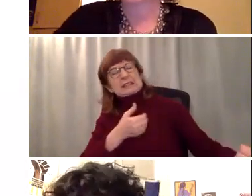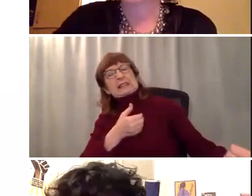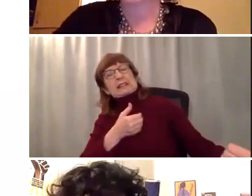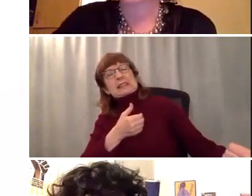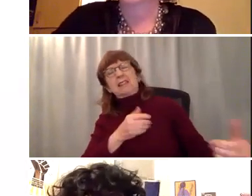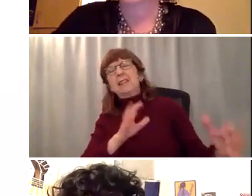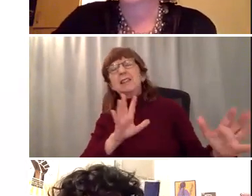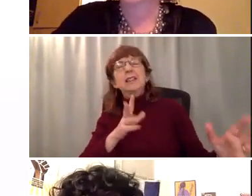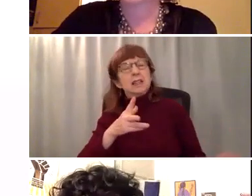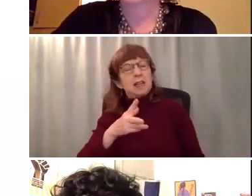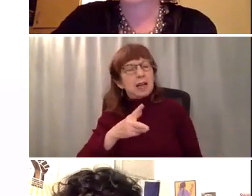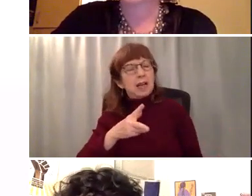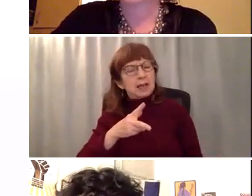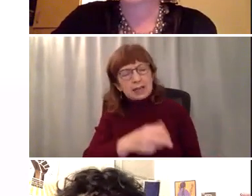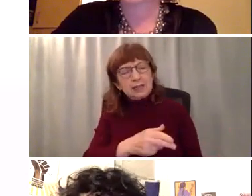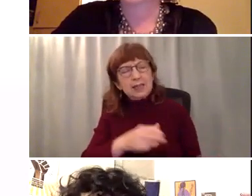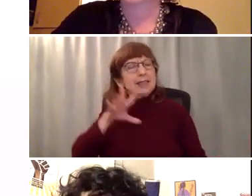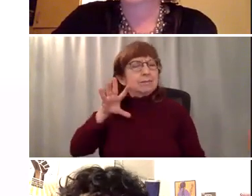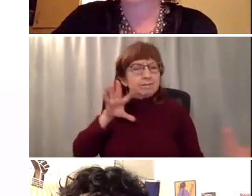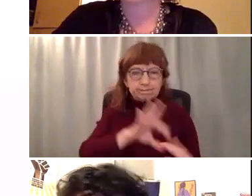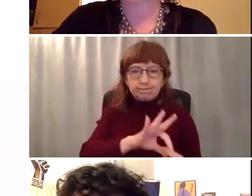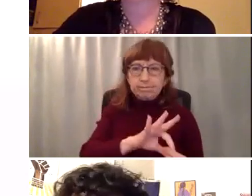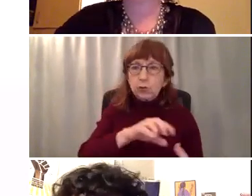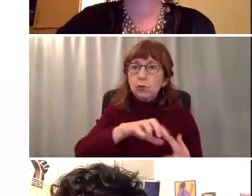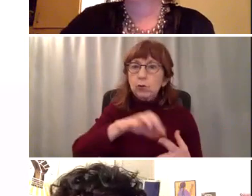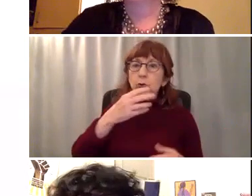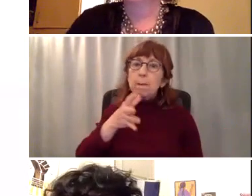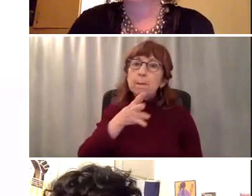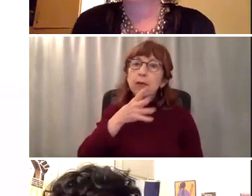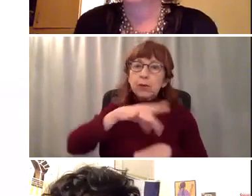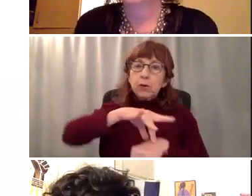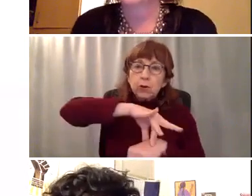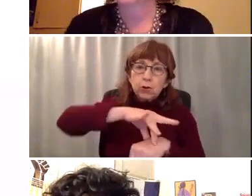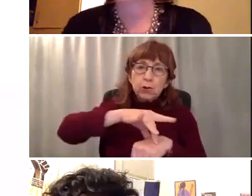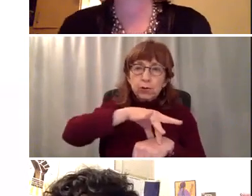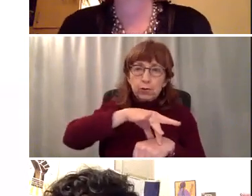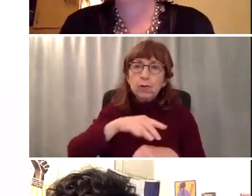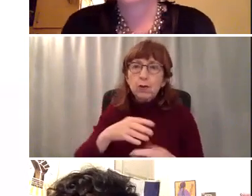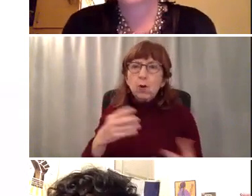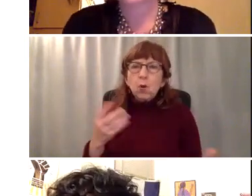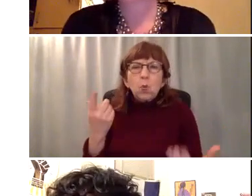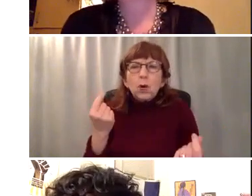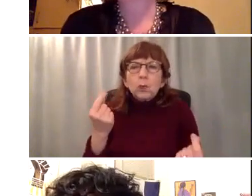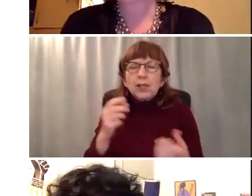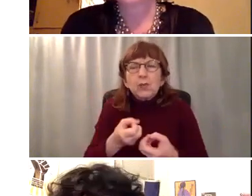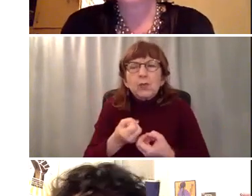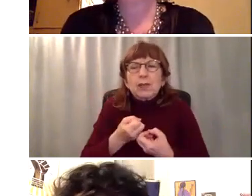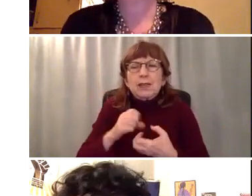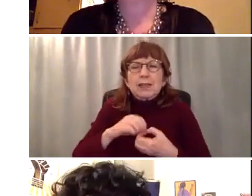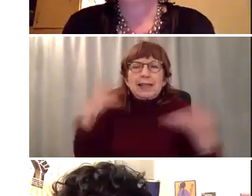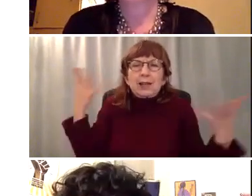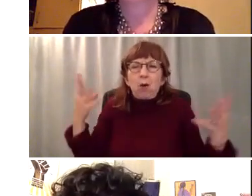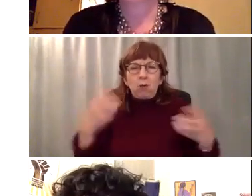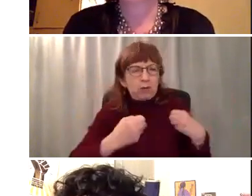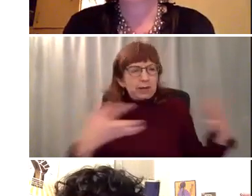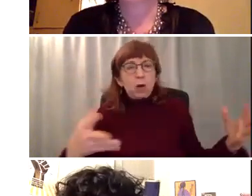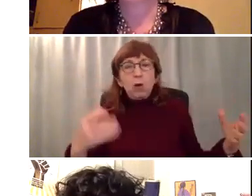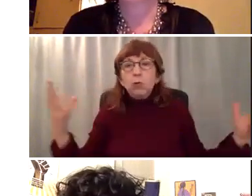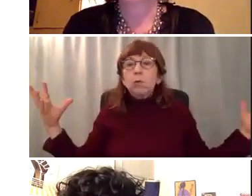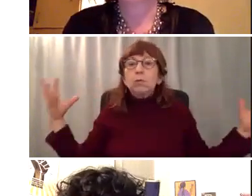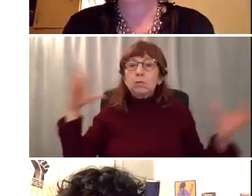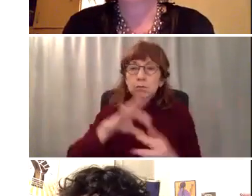Mother Earth and what actually can harm us in that same way, right? What do we need to release and let go of to